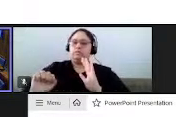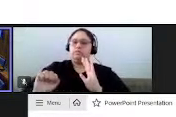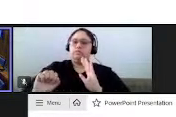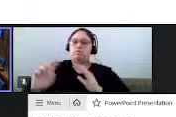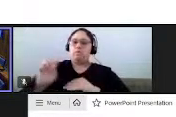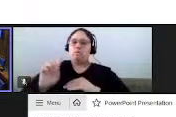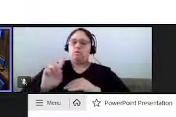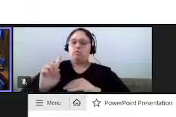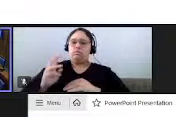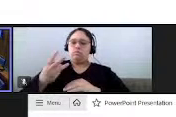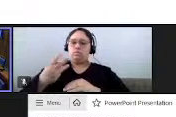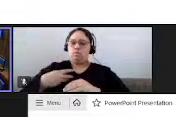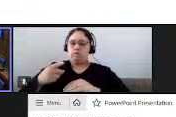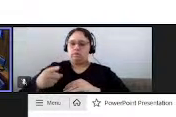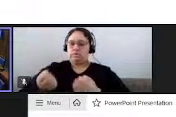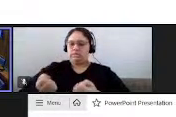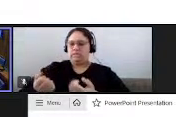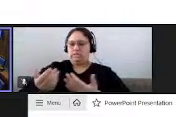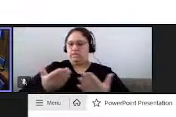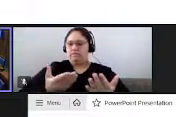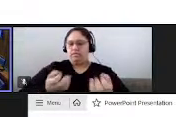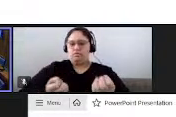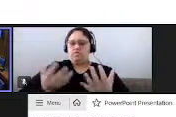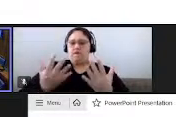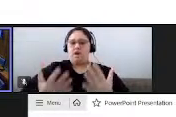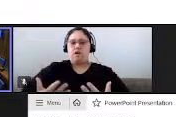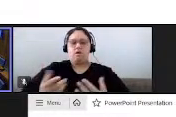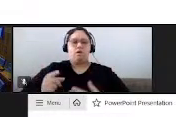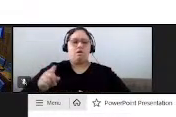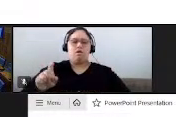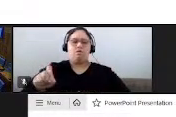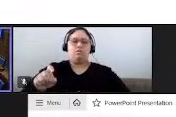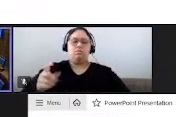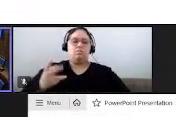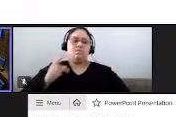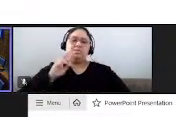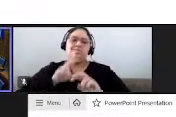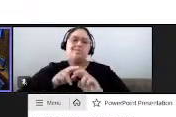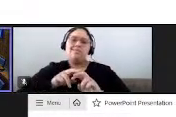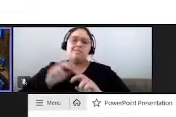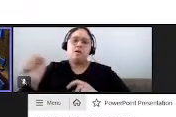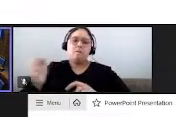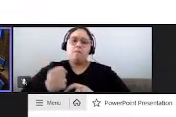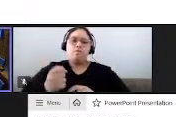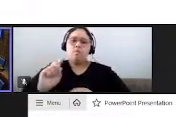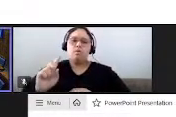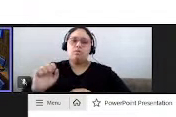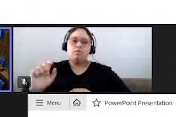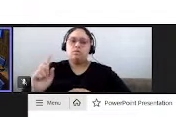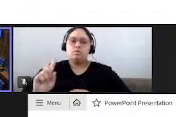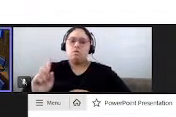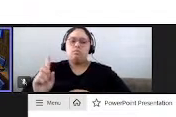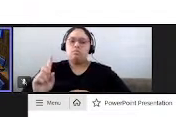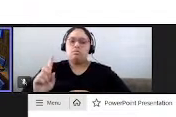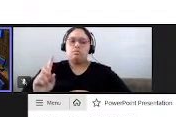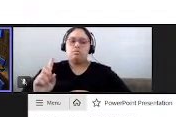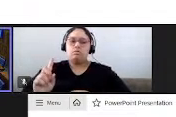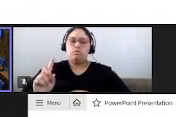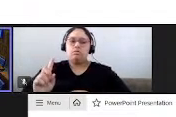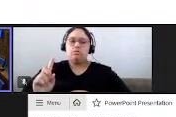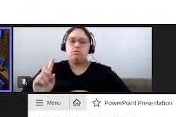was that service provider that needed to be appointed? What is it that was going to